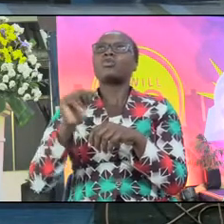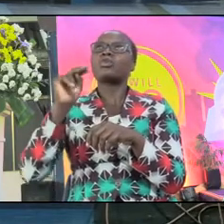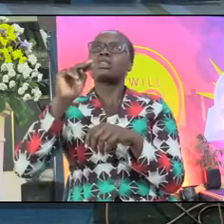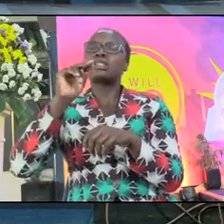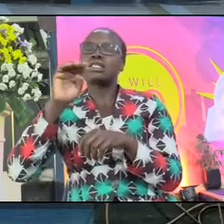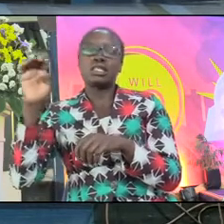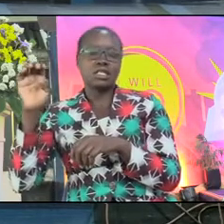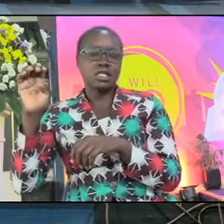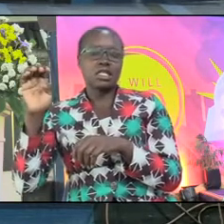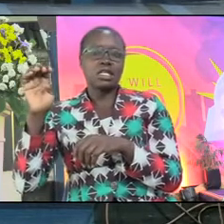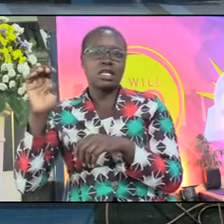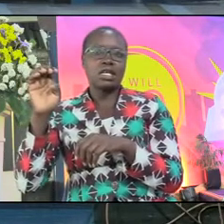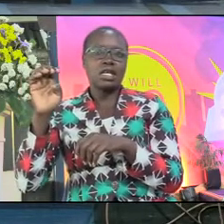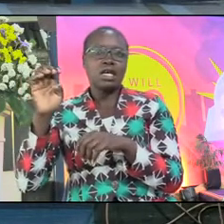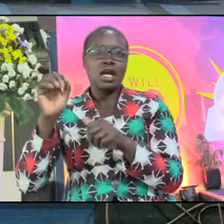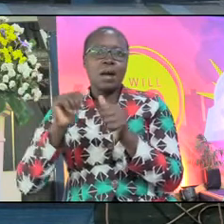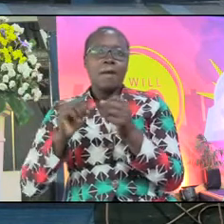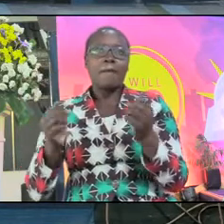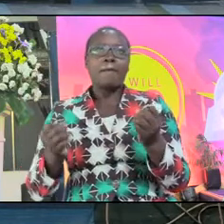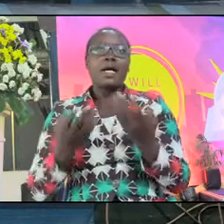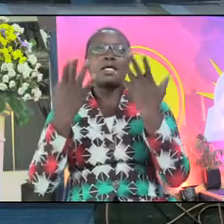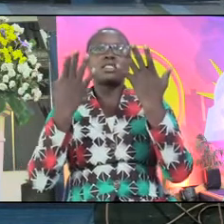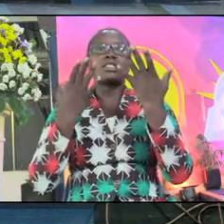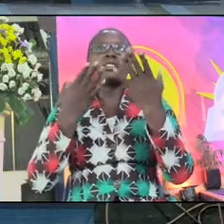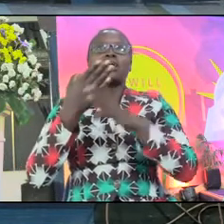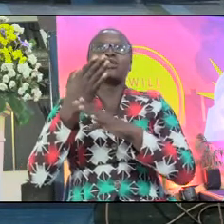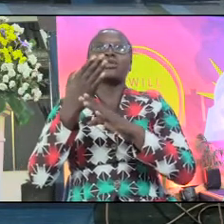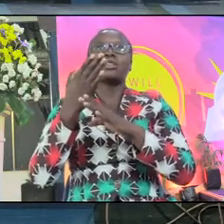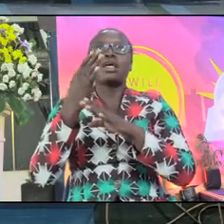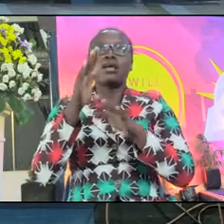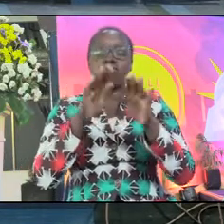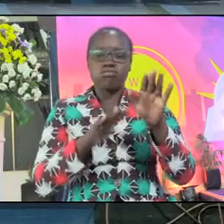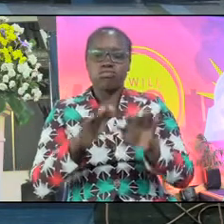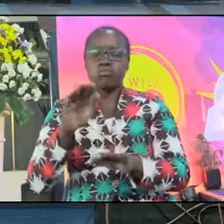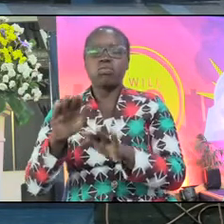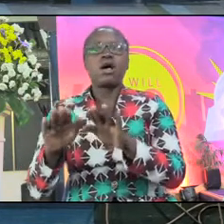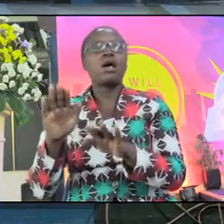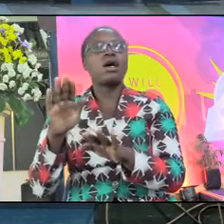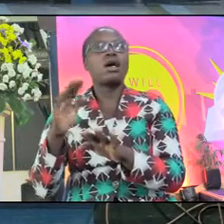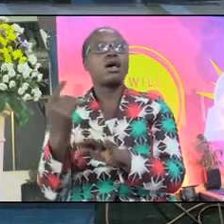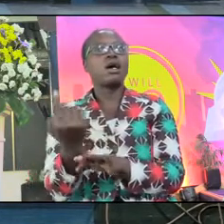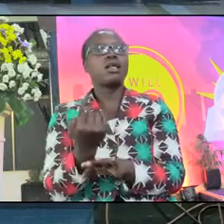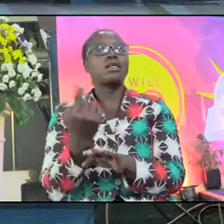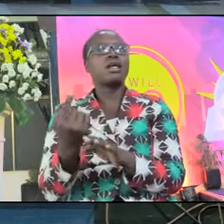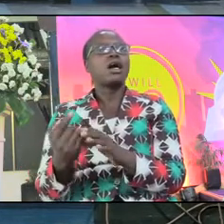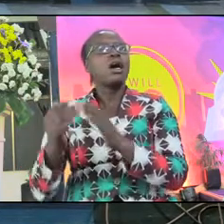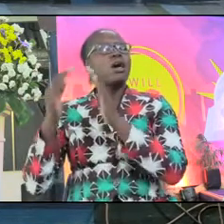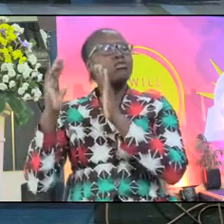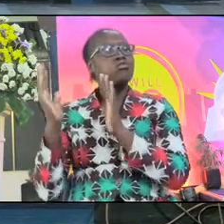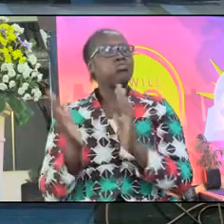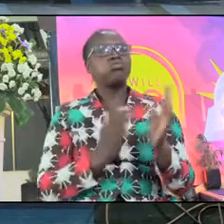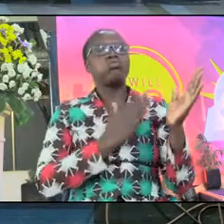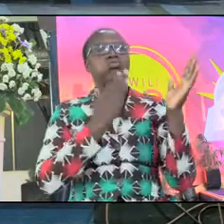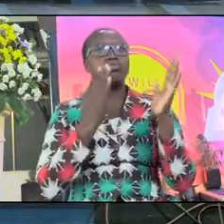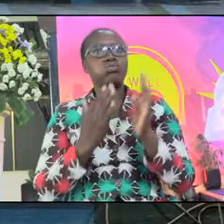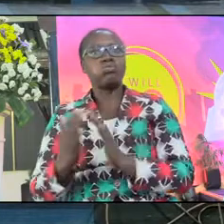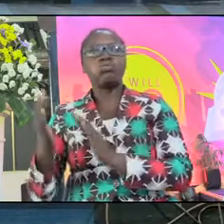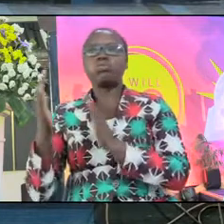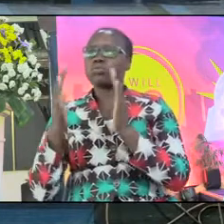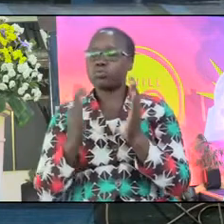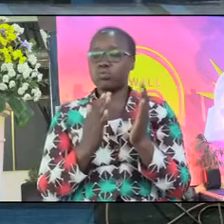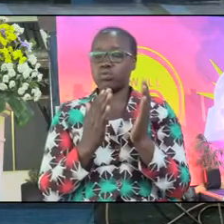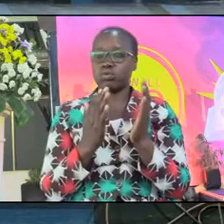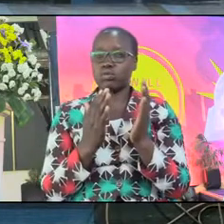northeaster burst across the island and blew us into